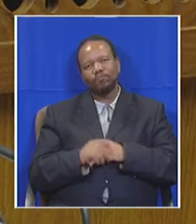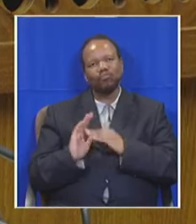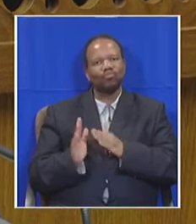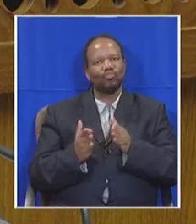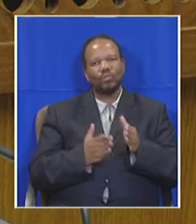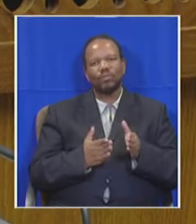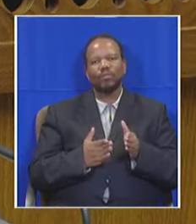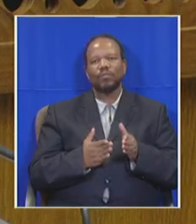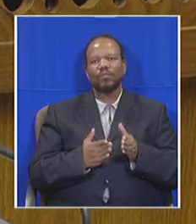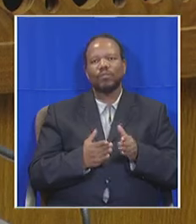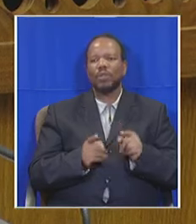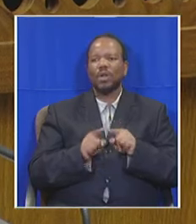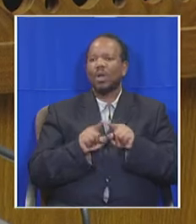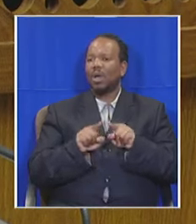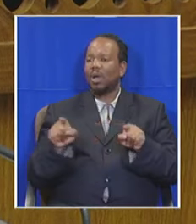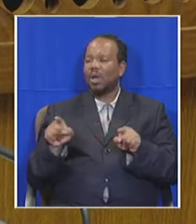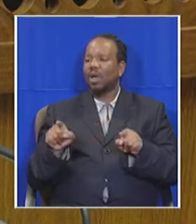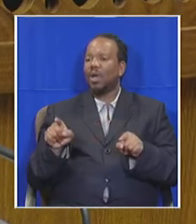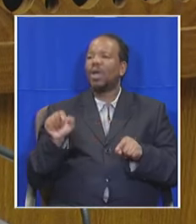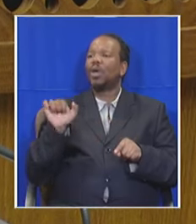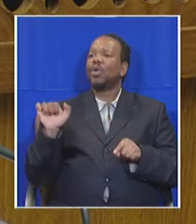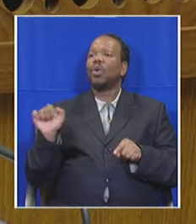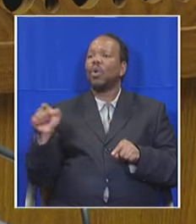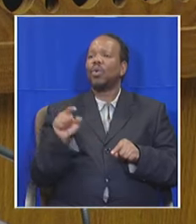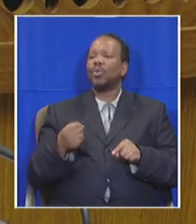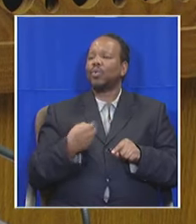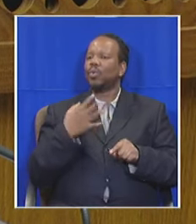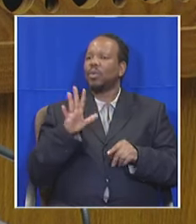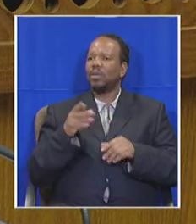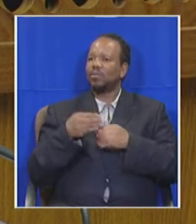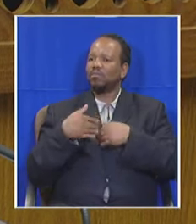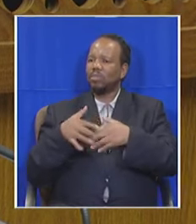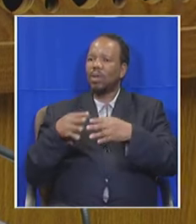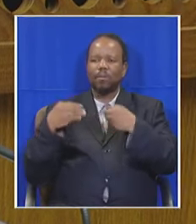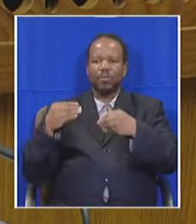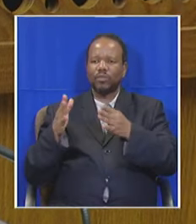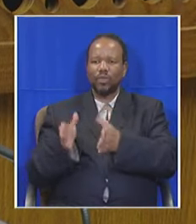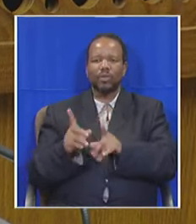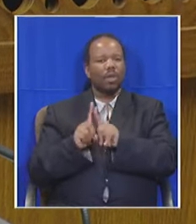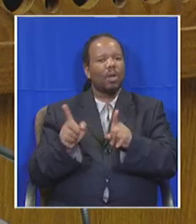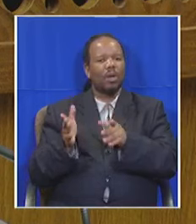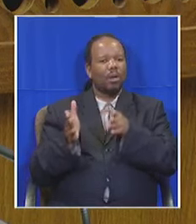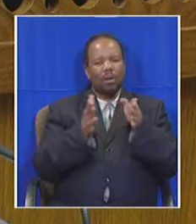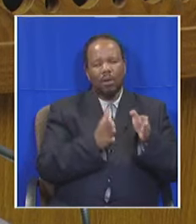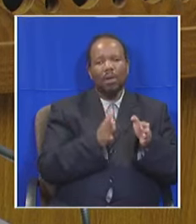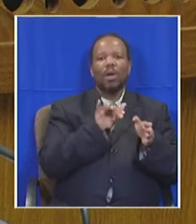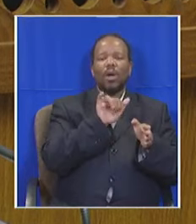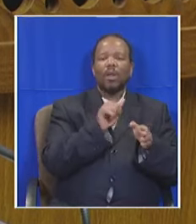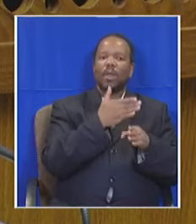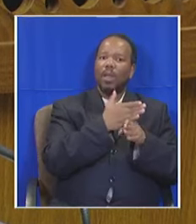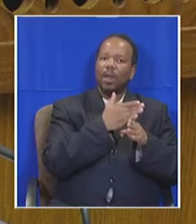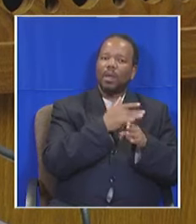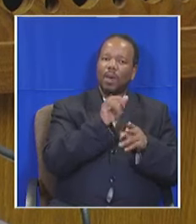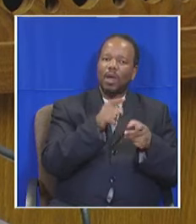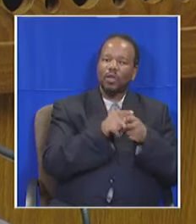Given that not all young people can be entrepreneurs, the labor-intensive based methods for infrastructure development will have to be seriously